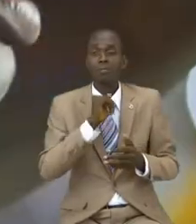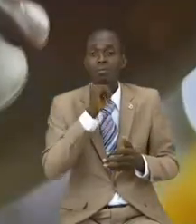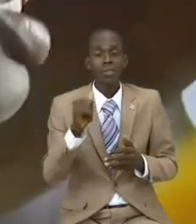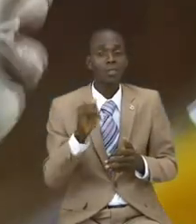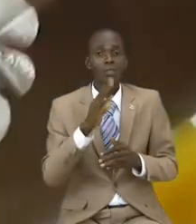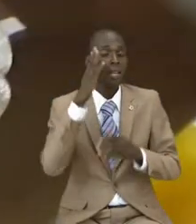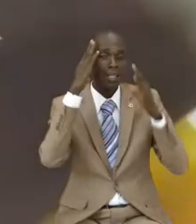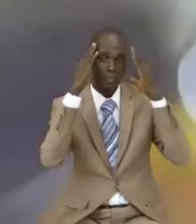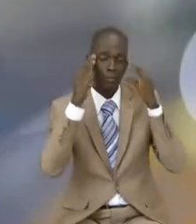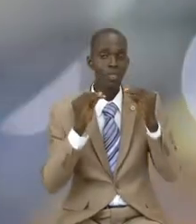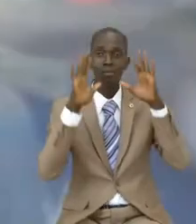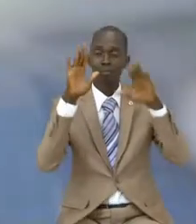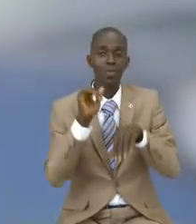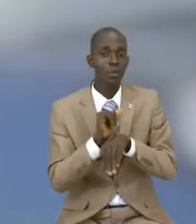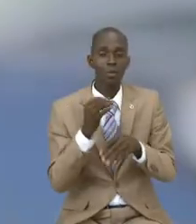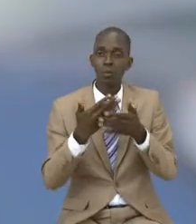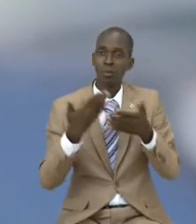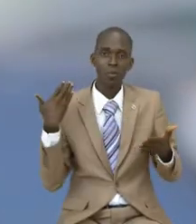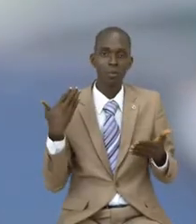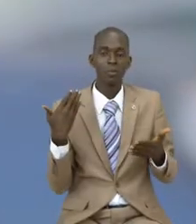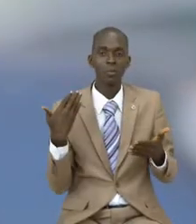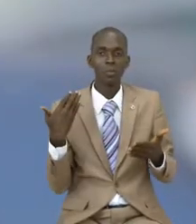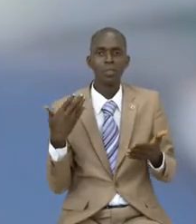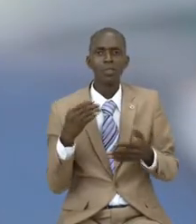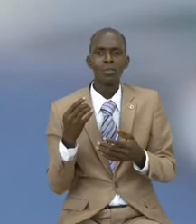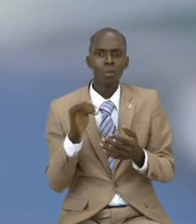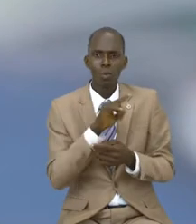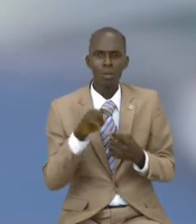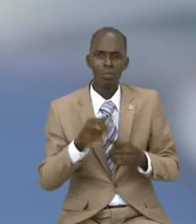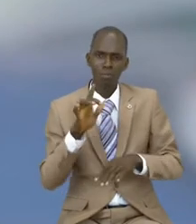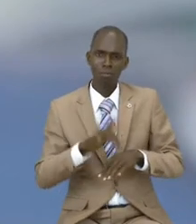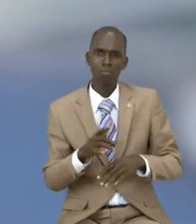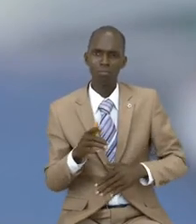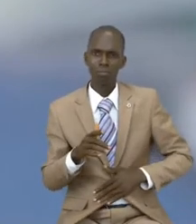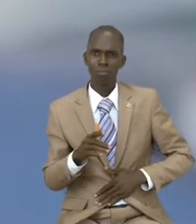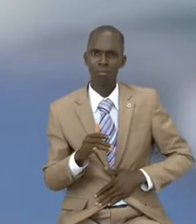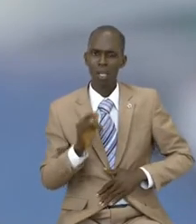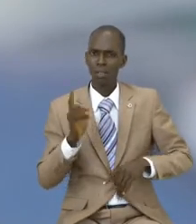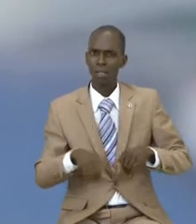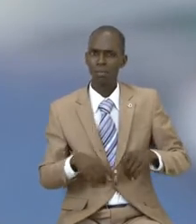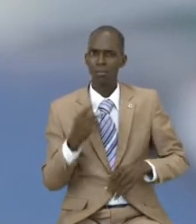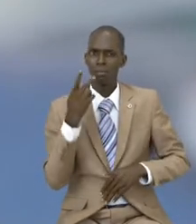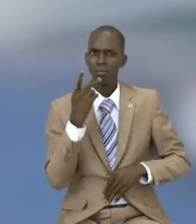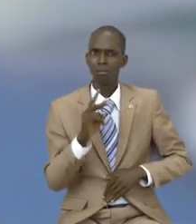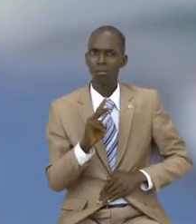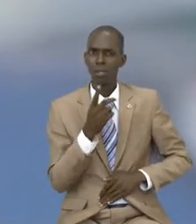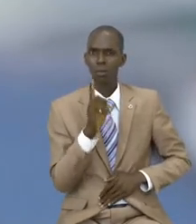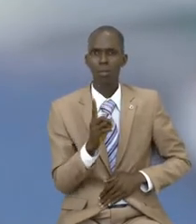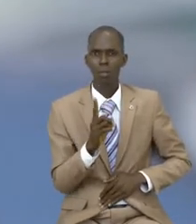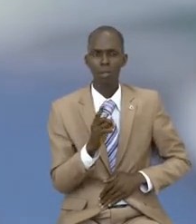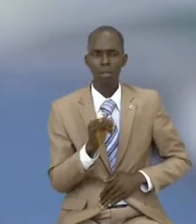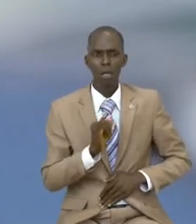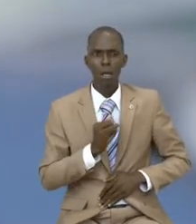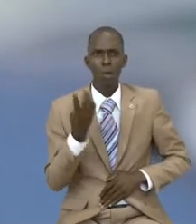Like, I've not had a miracle before that severe. So when I touched the navel and I did not see it, at some point I was even scared of